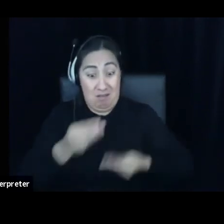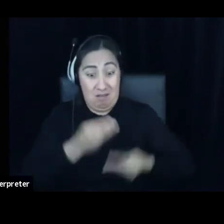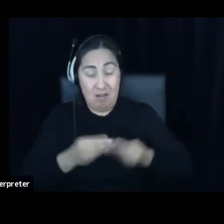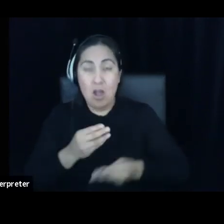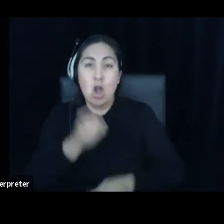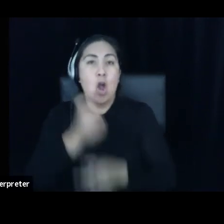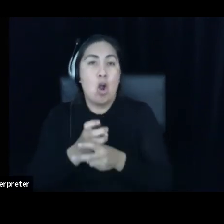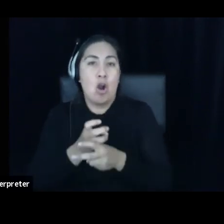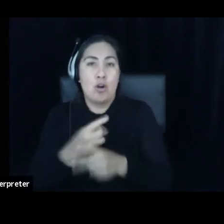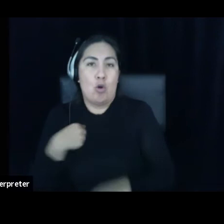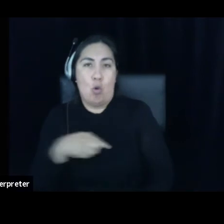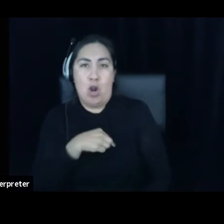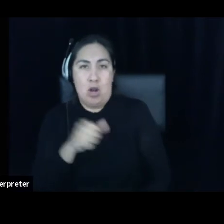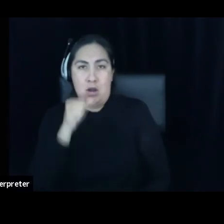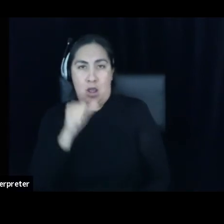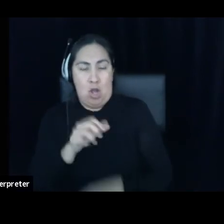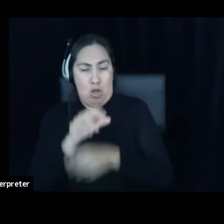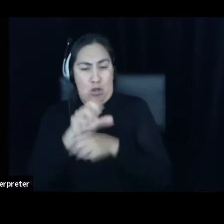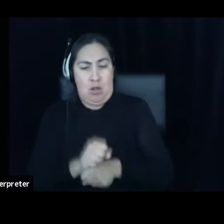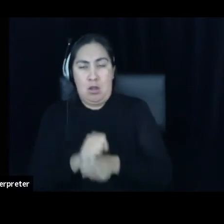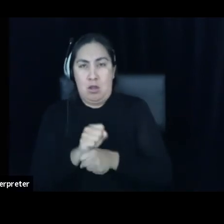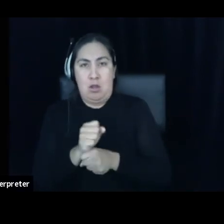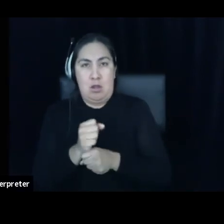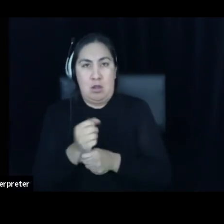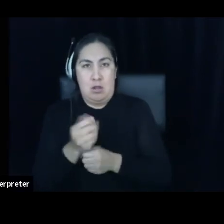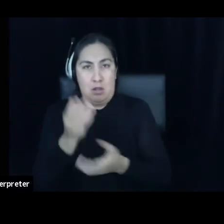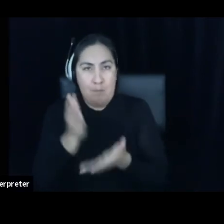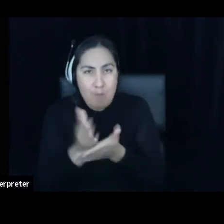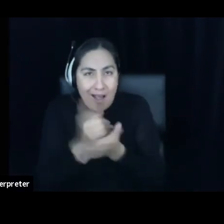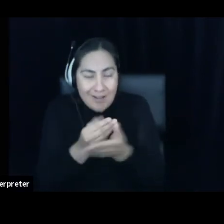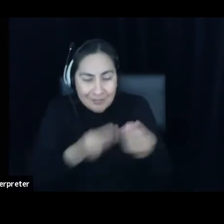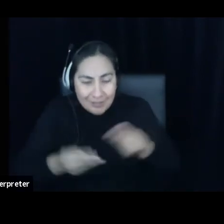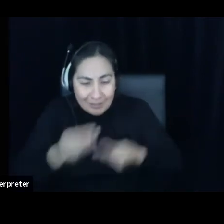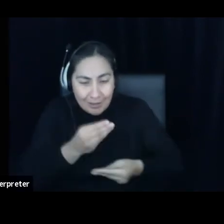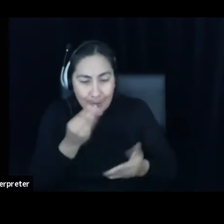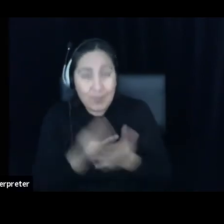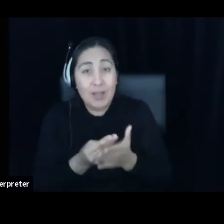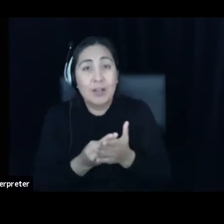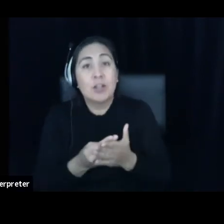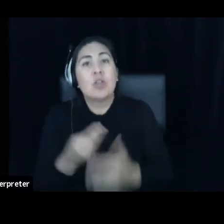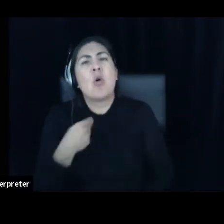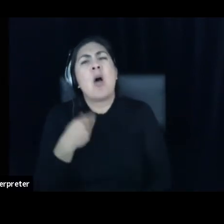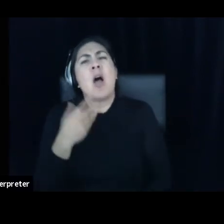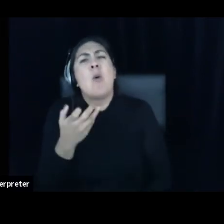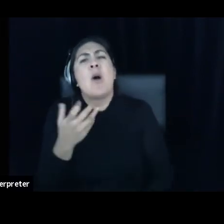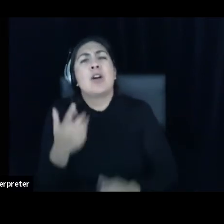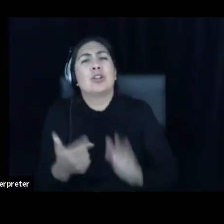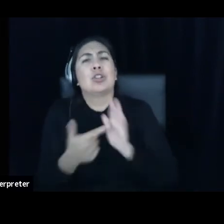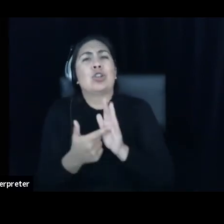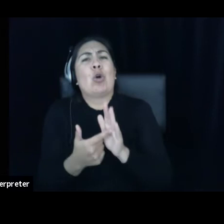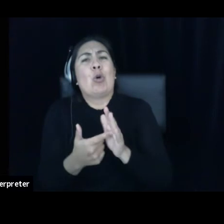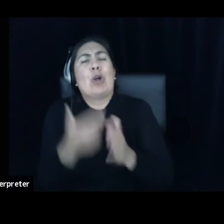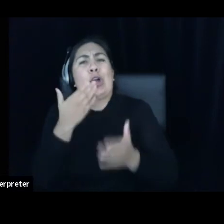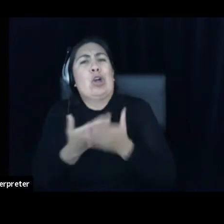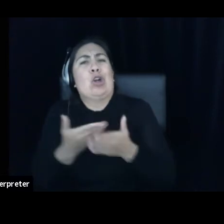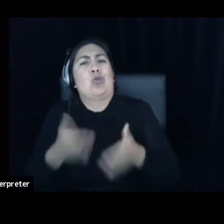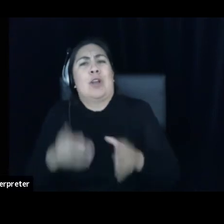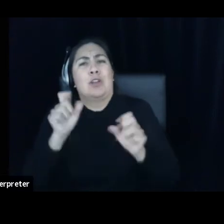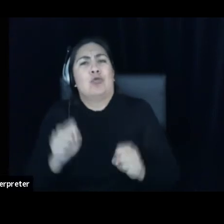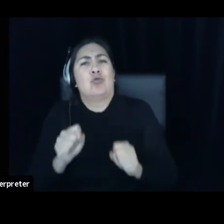look at a personal budget that's also a way to think about how to put a dollar value on your